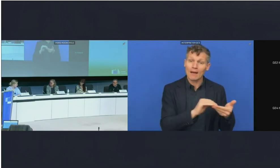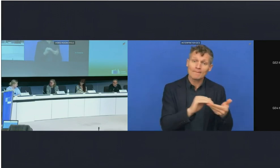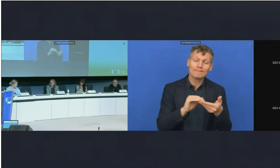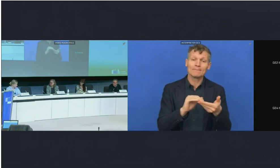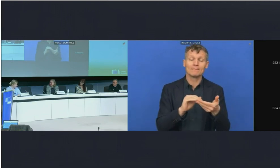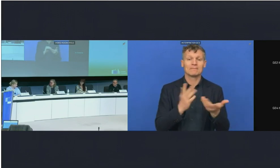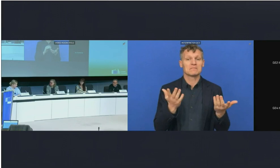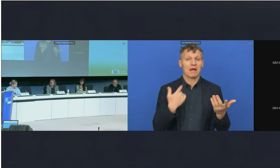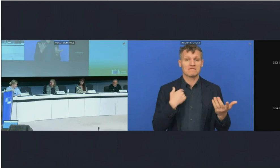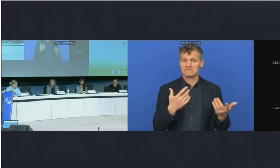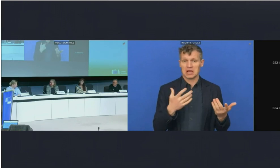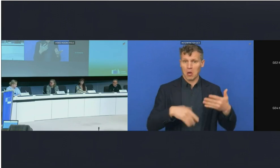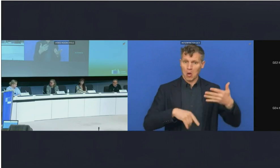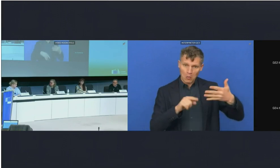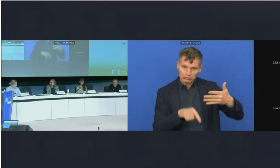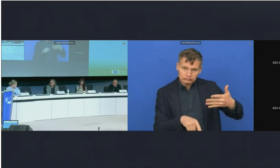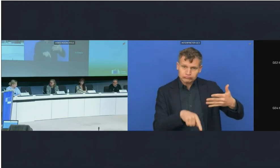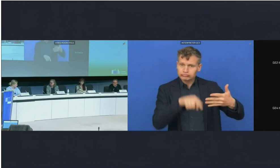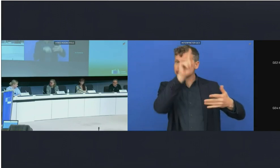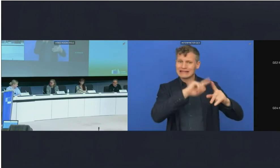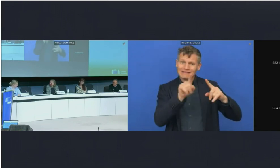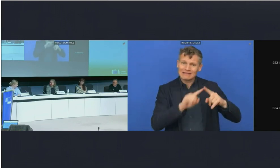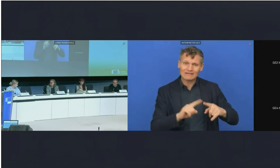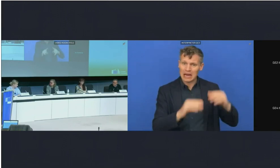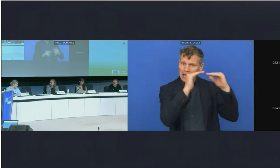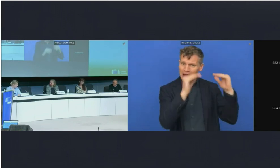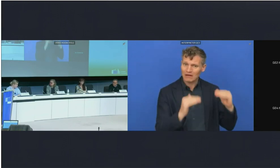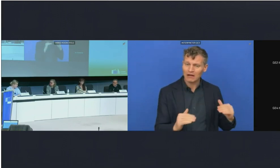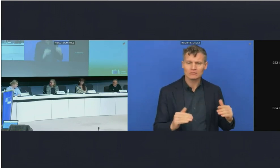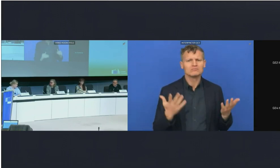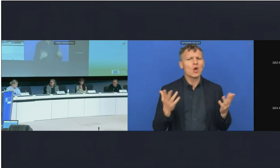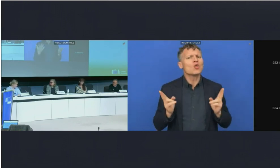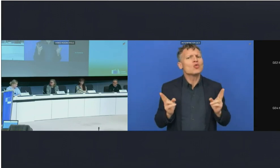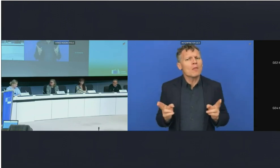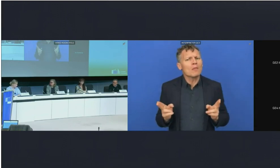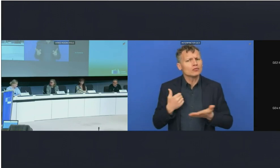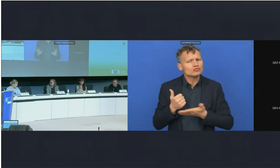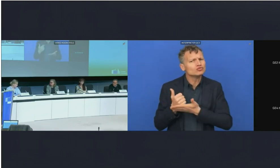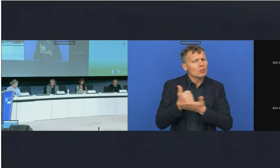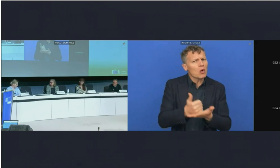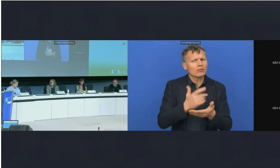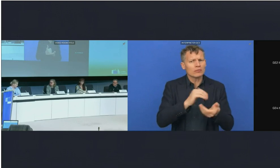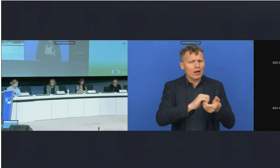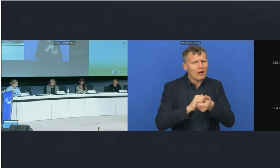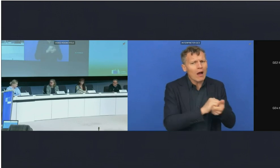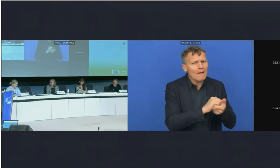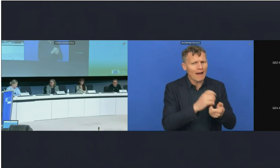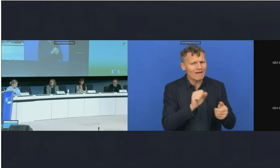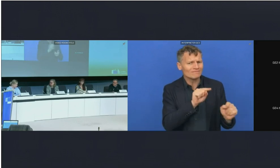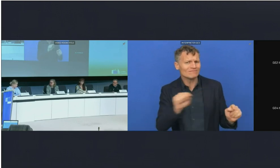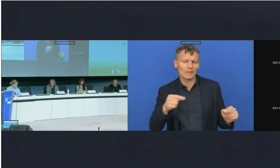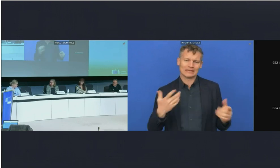athletes. We do support sport clubs in normal circumstances as well, but now these grants have been increased